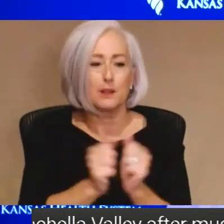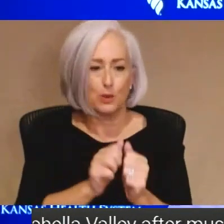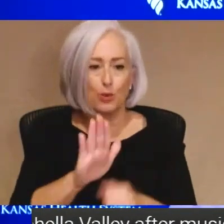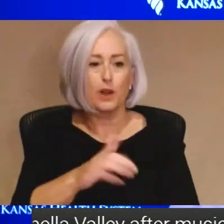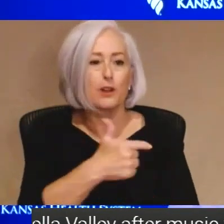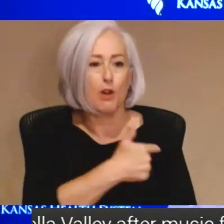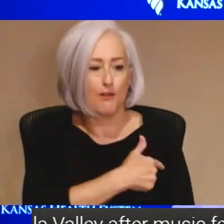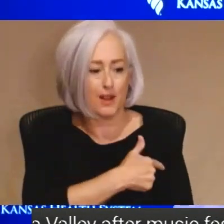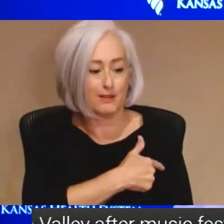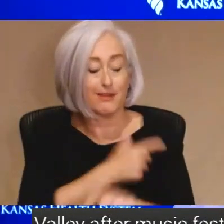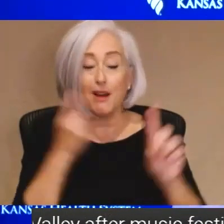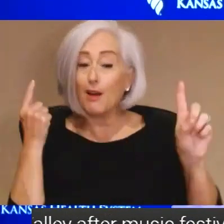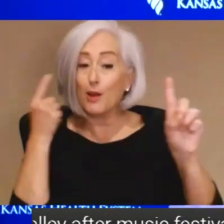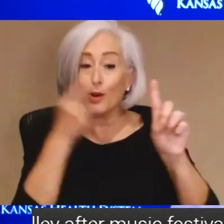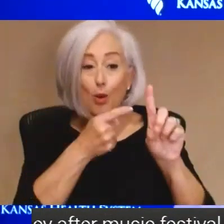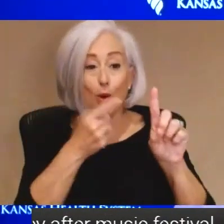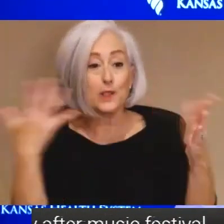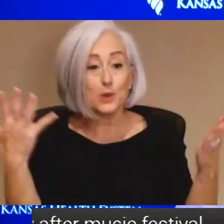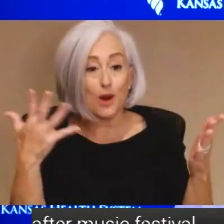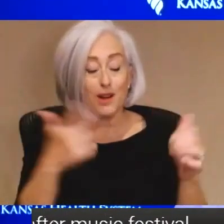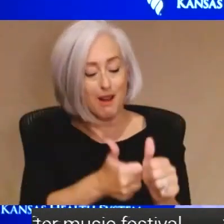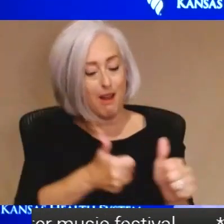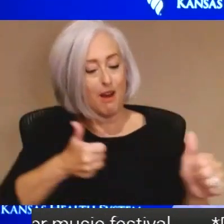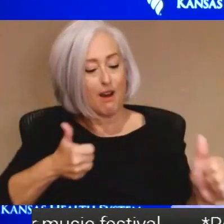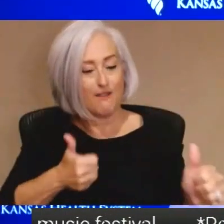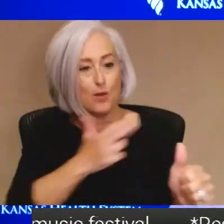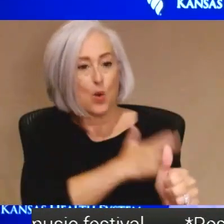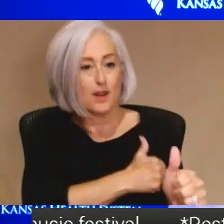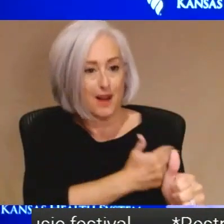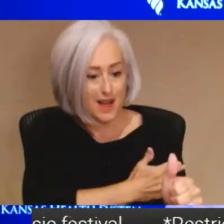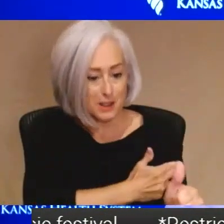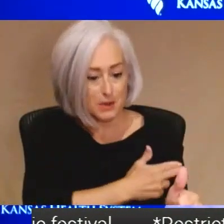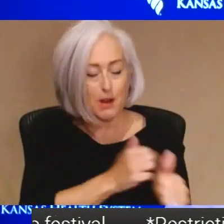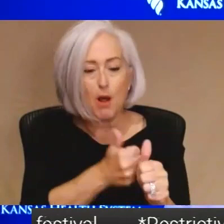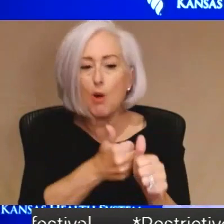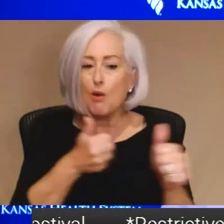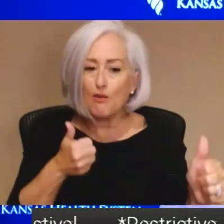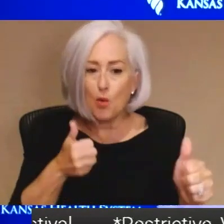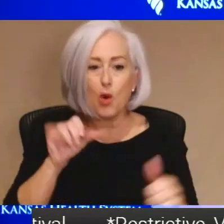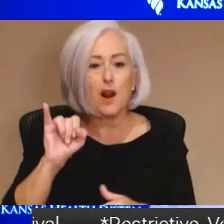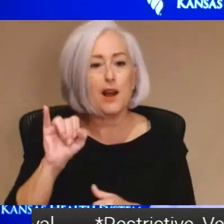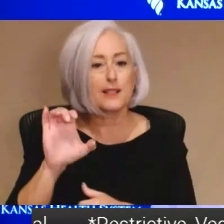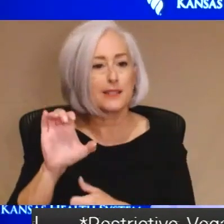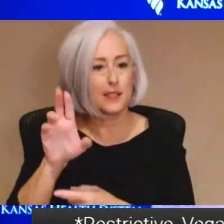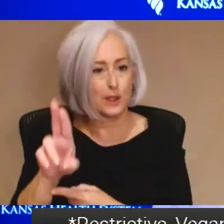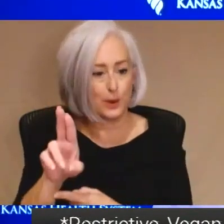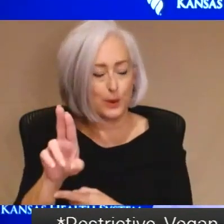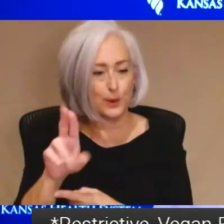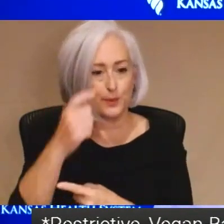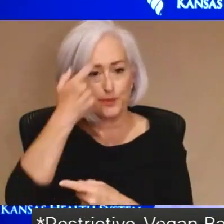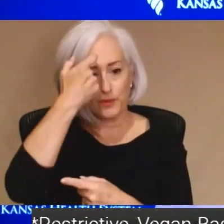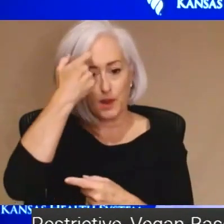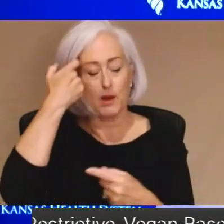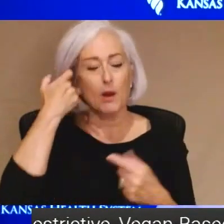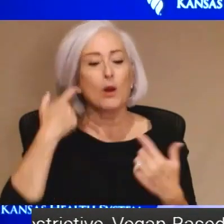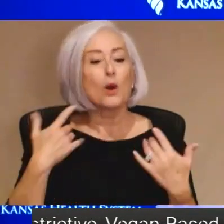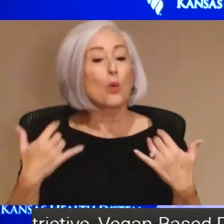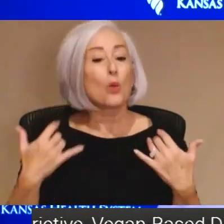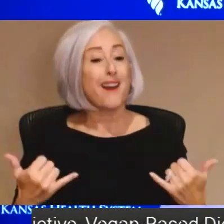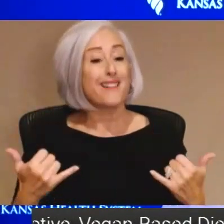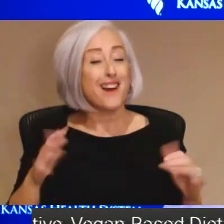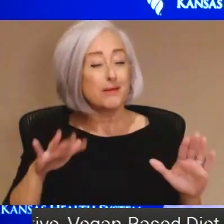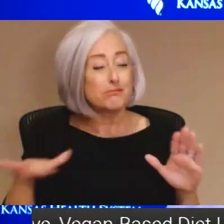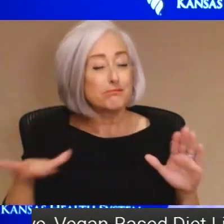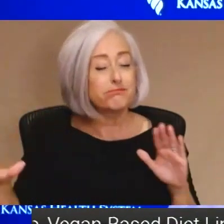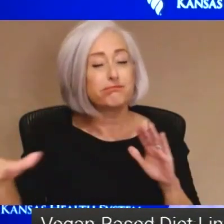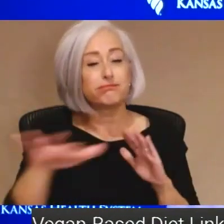of the hospital, stay out of the ICU. The other thing that we have now, we have a probably abundant supply mostly around the nation, I would expect,